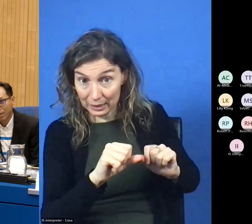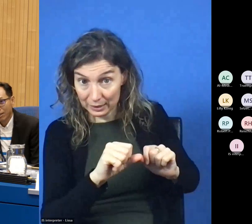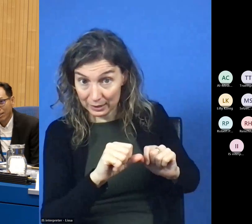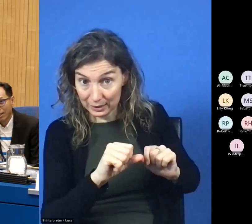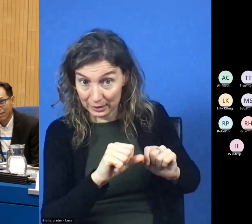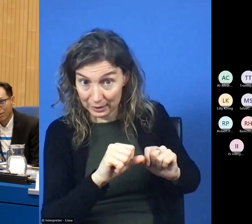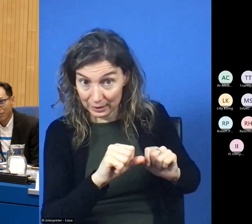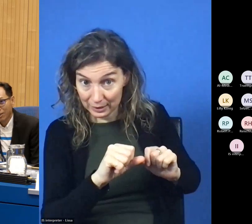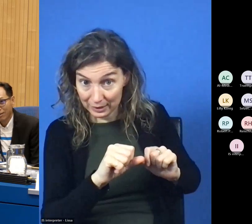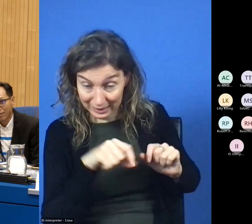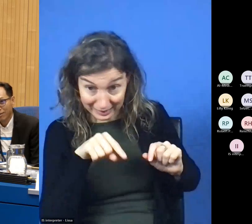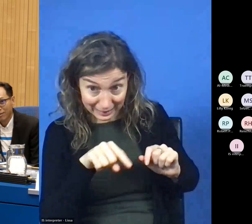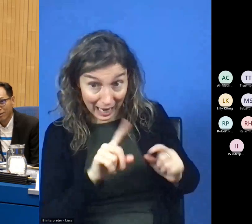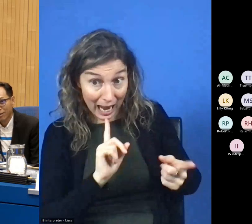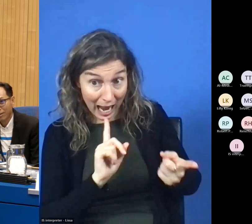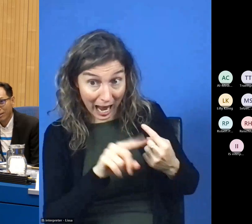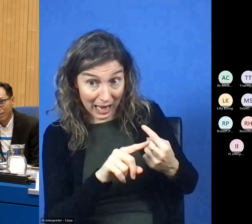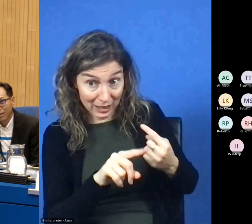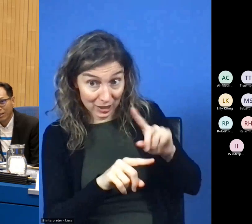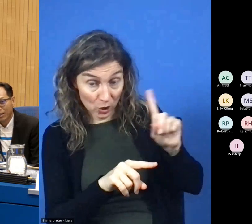Yeah. I may not answer your question, no.